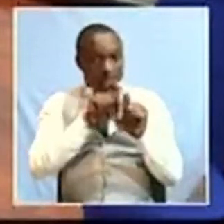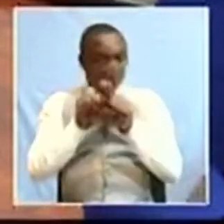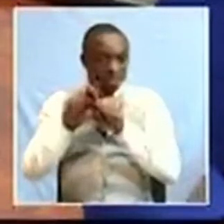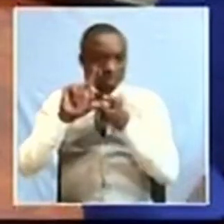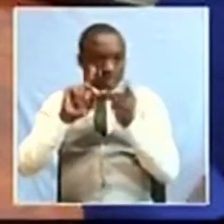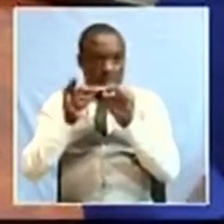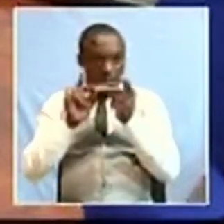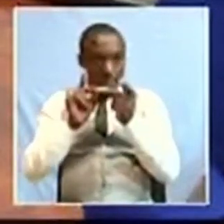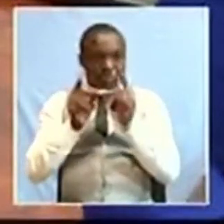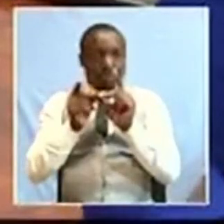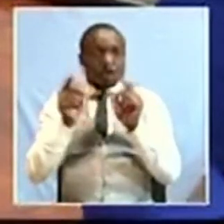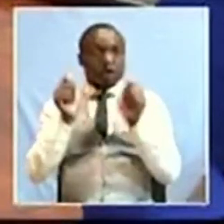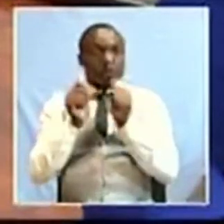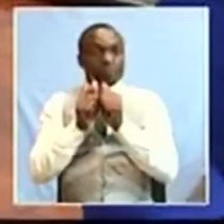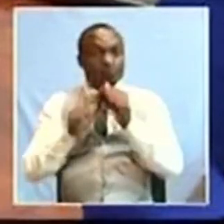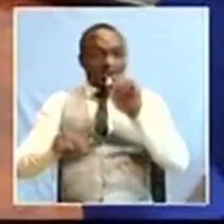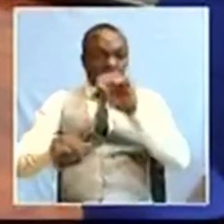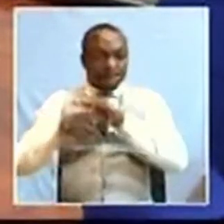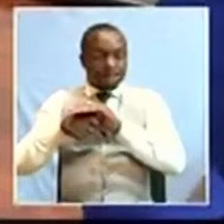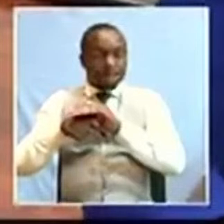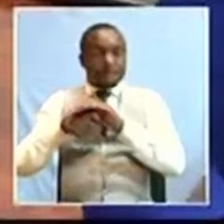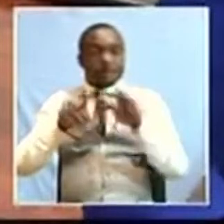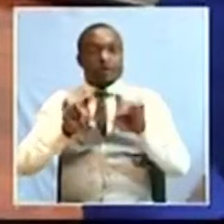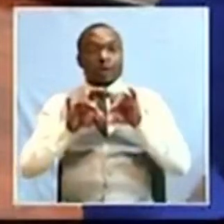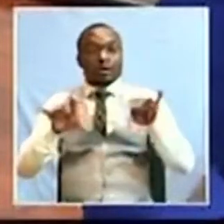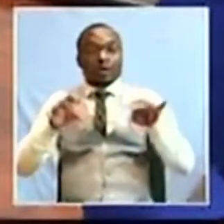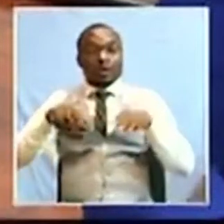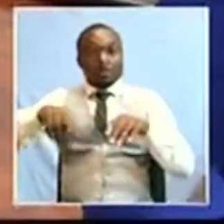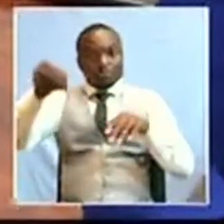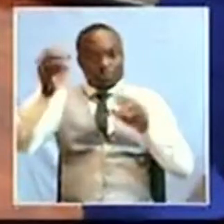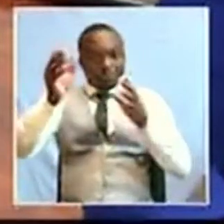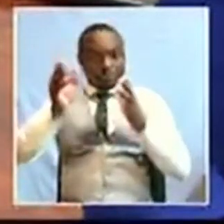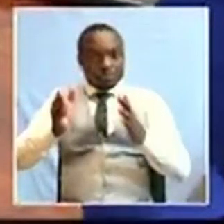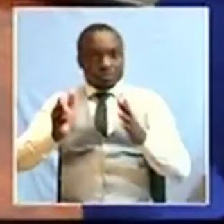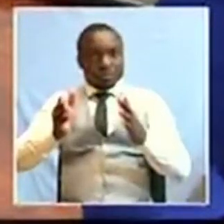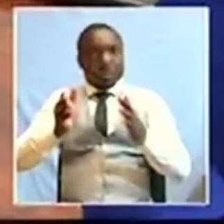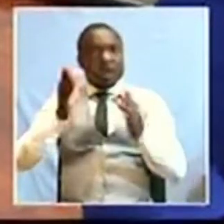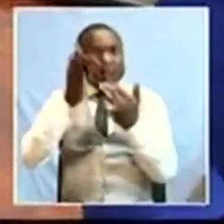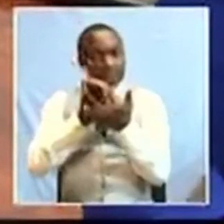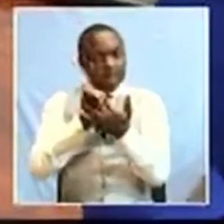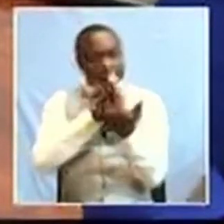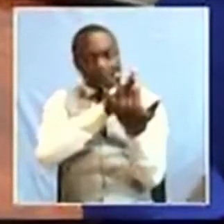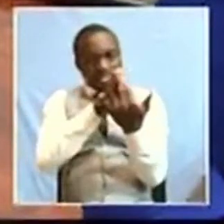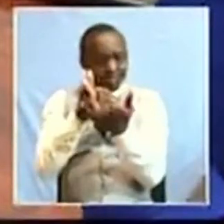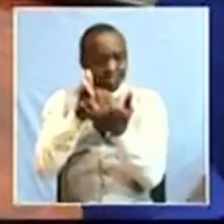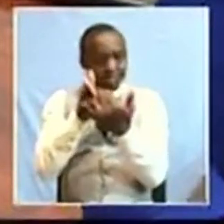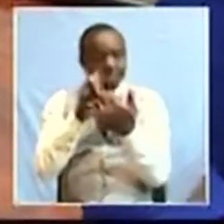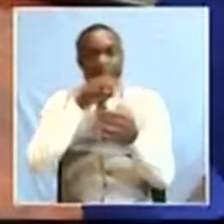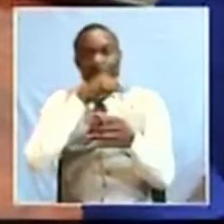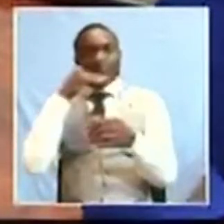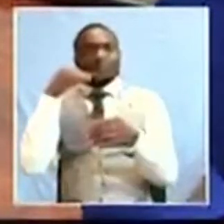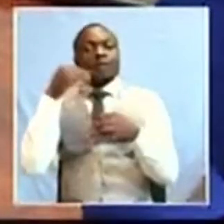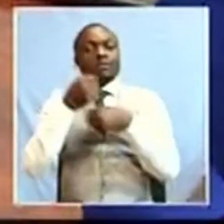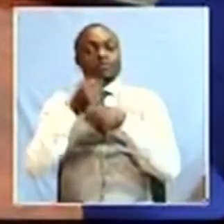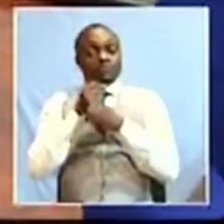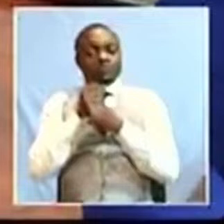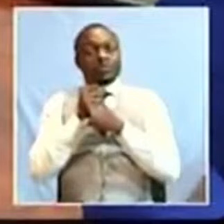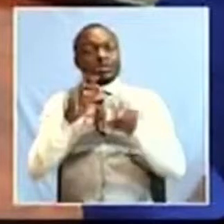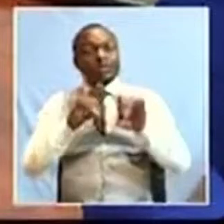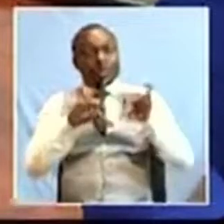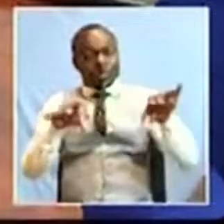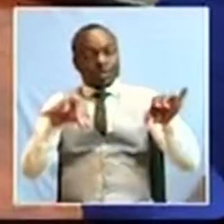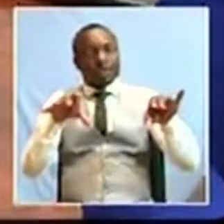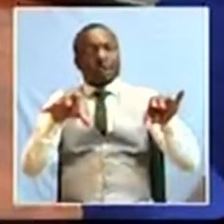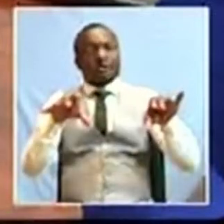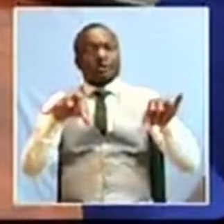with a private landowner to subdivide a farm and create residential plots. As